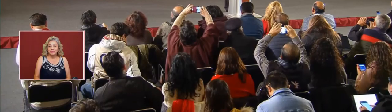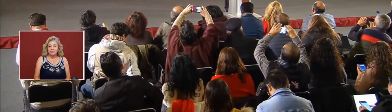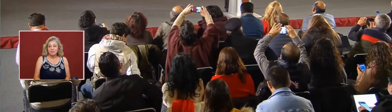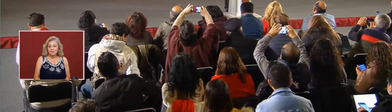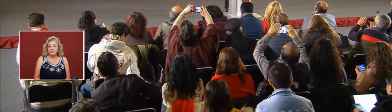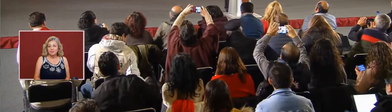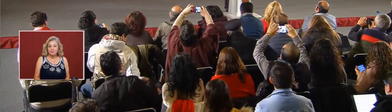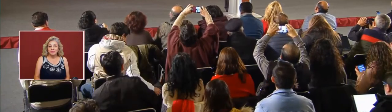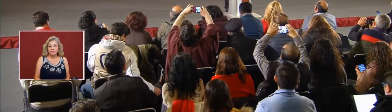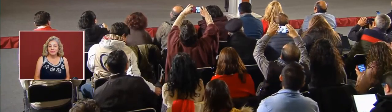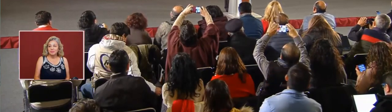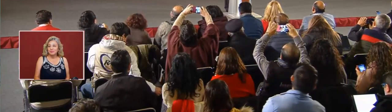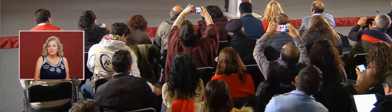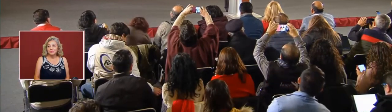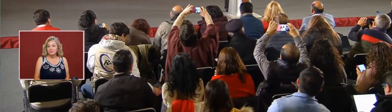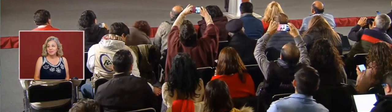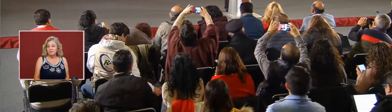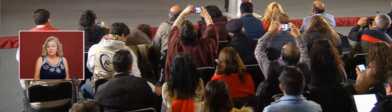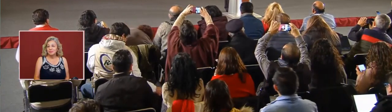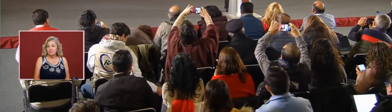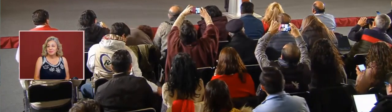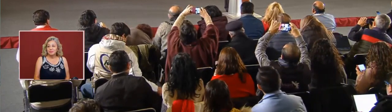informarles que hoy